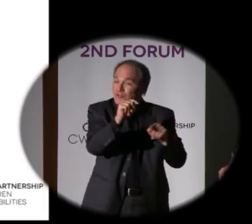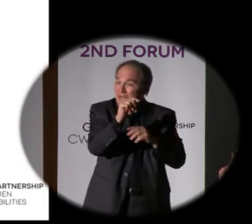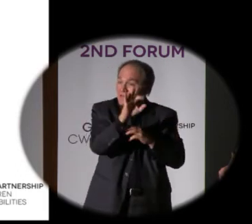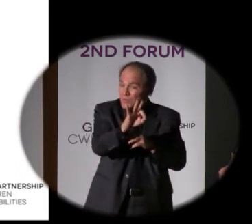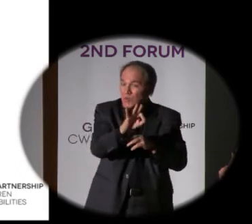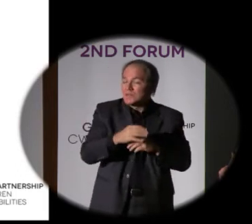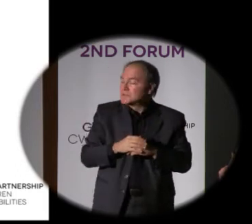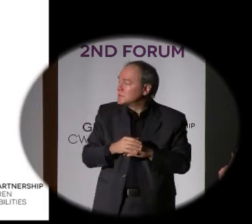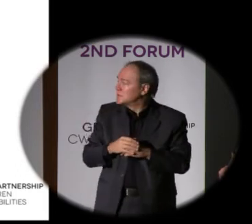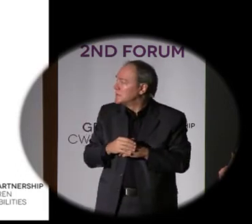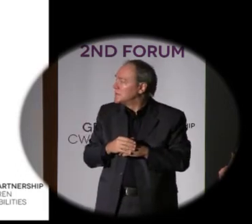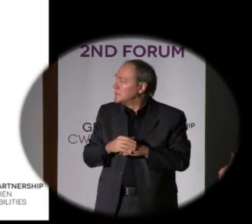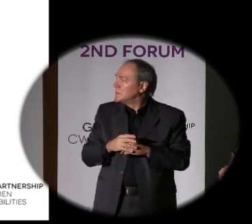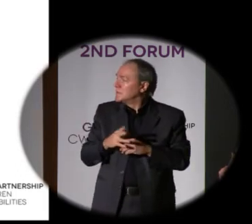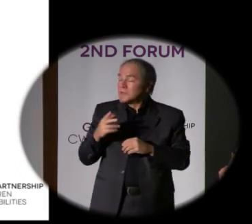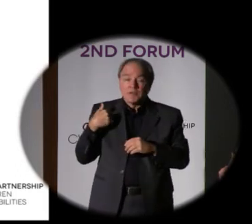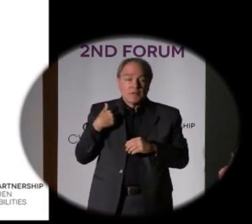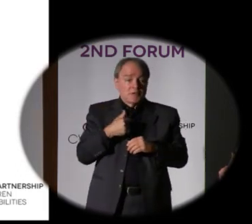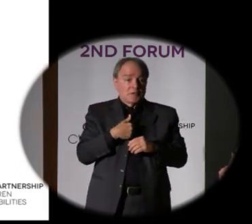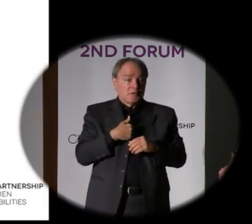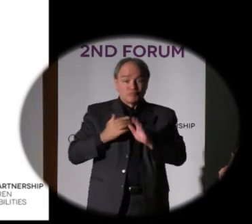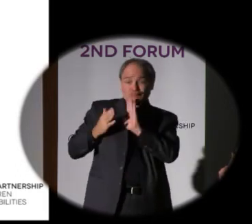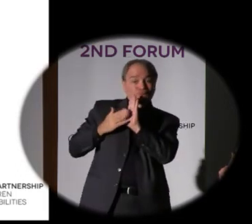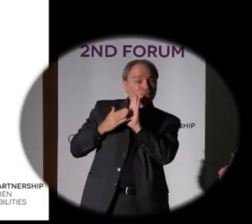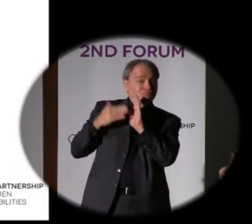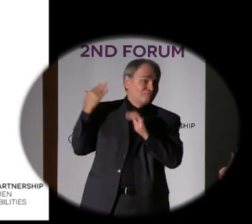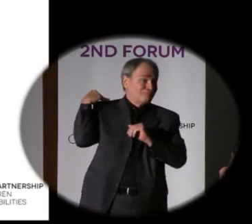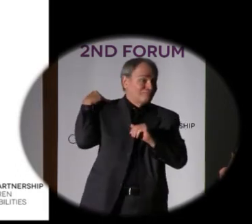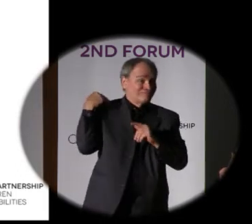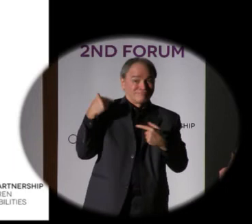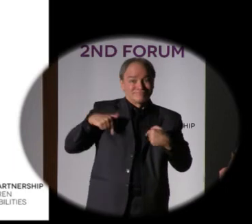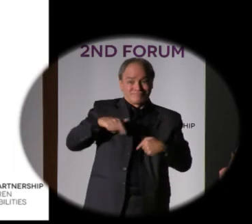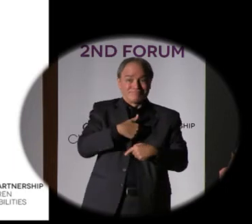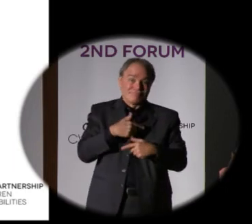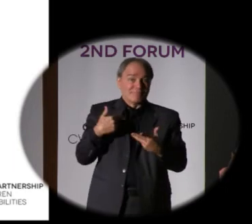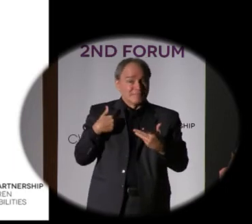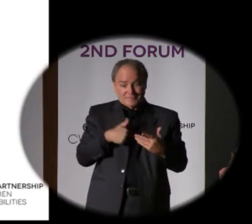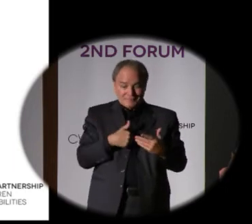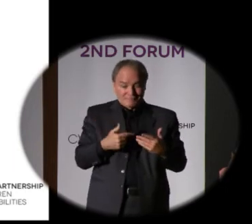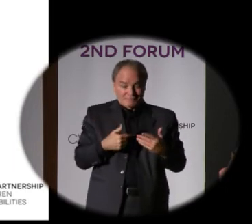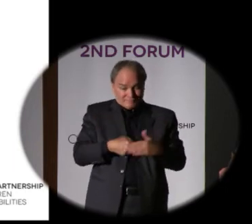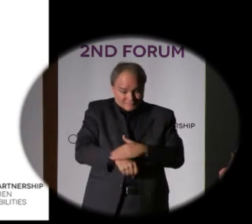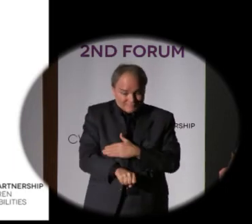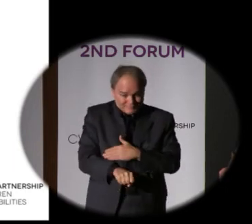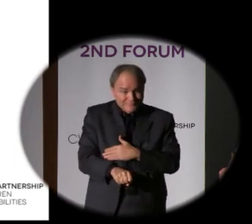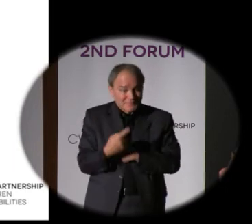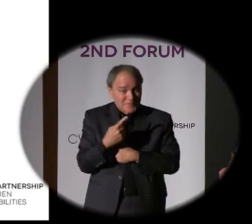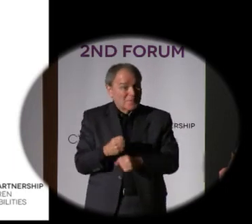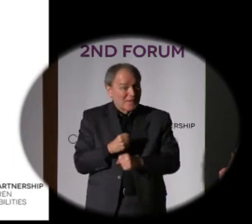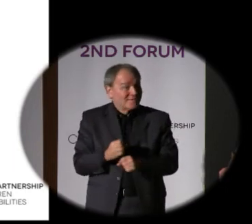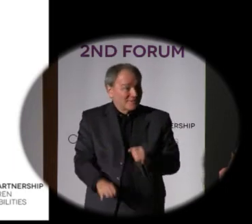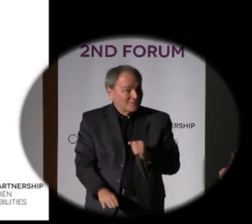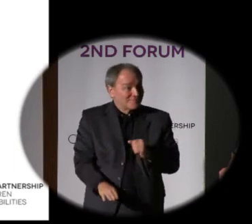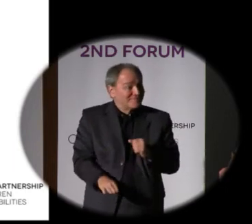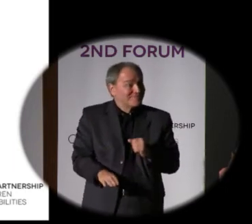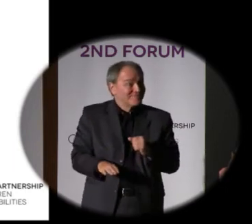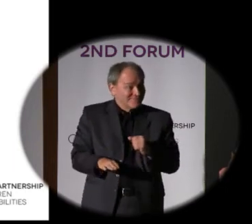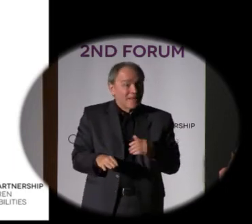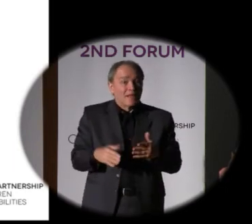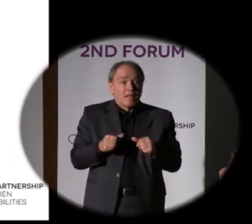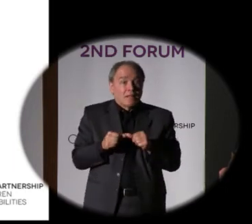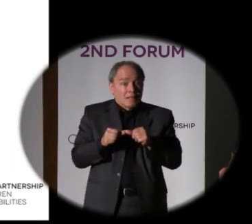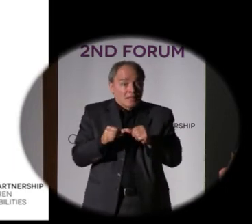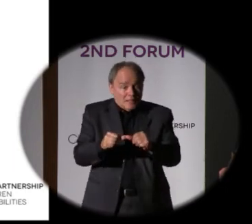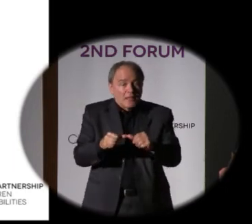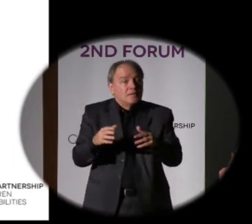We can congratulate ourselves for survival success. So we've made major advances there in reduction